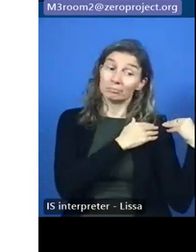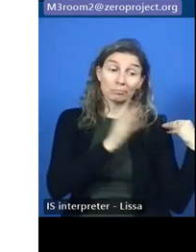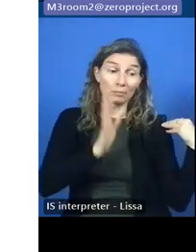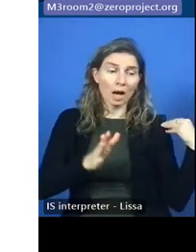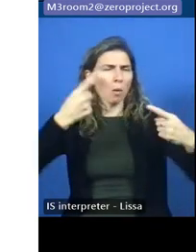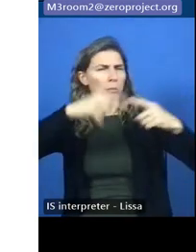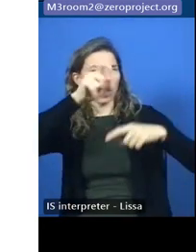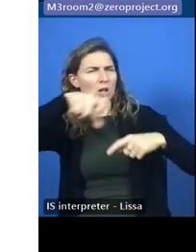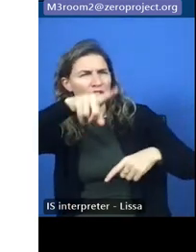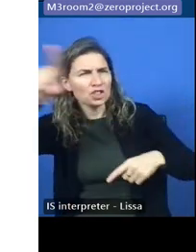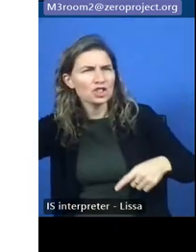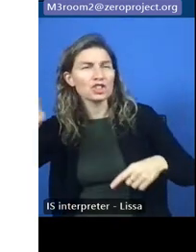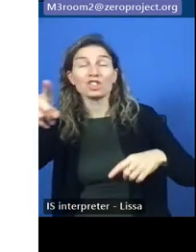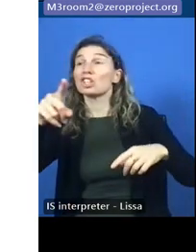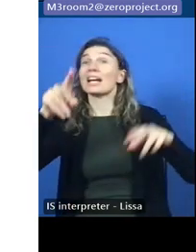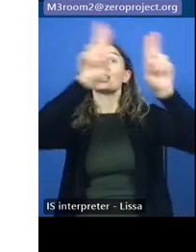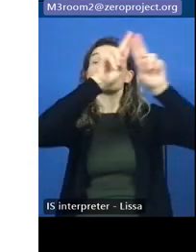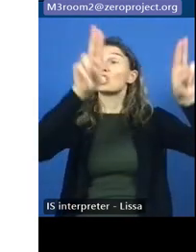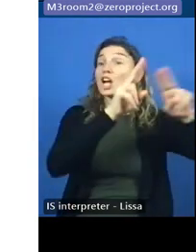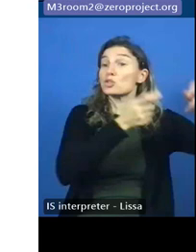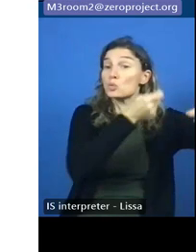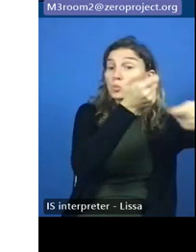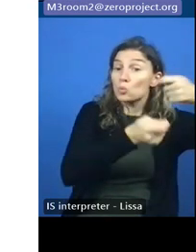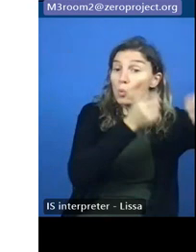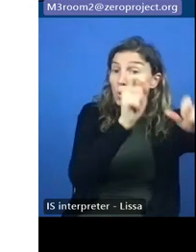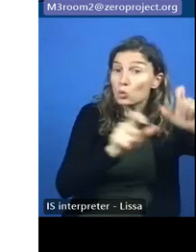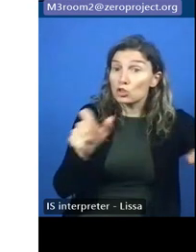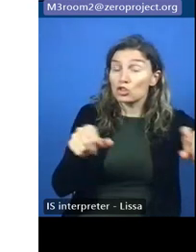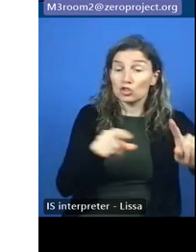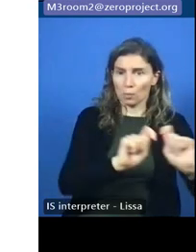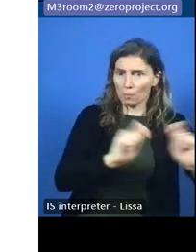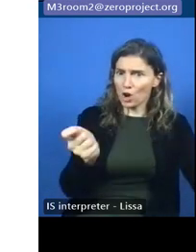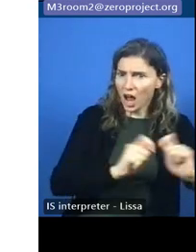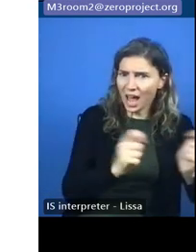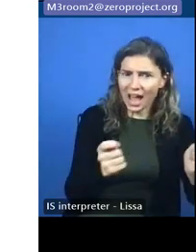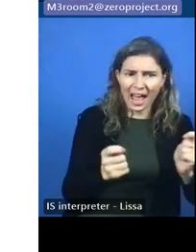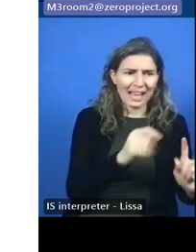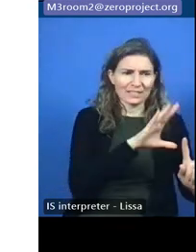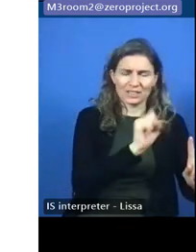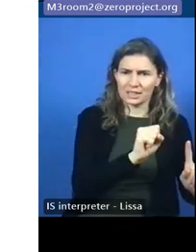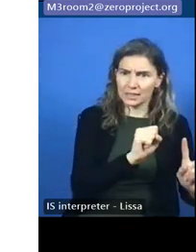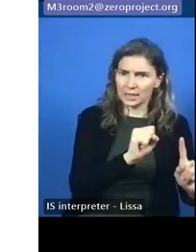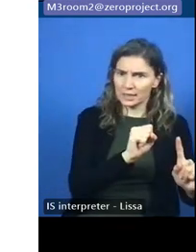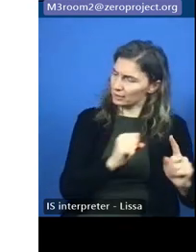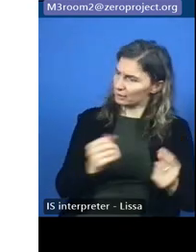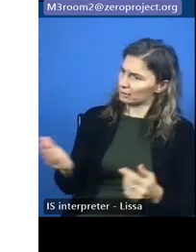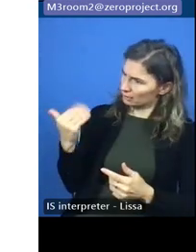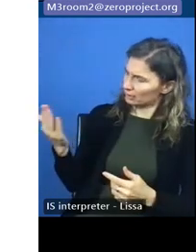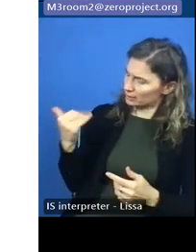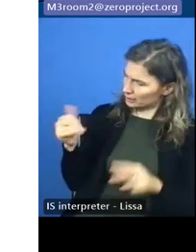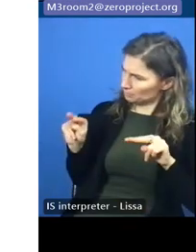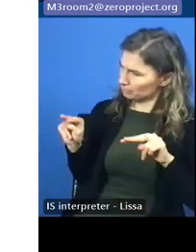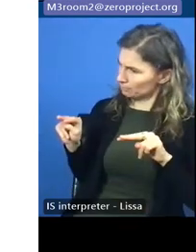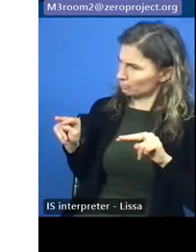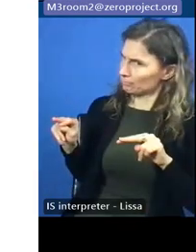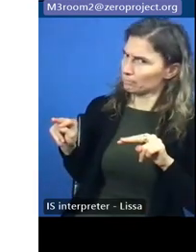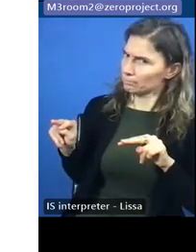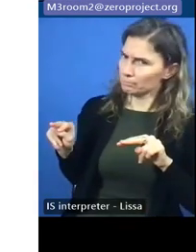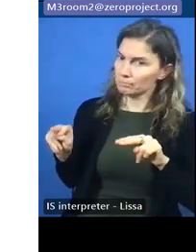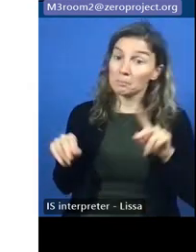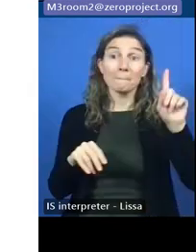to international donors, to the press, to civil society, and the list goes on. Anyway,